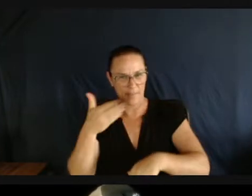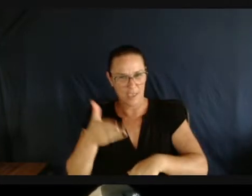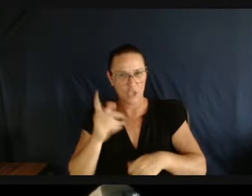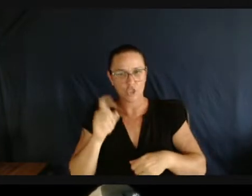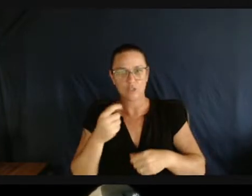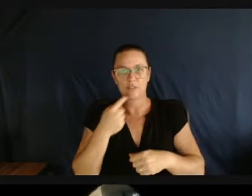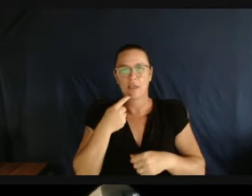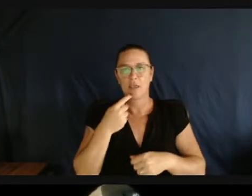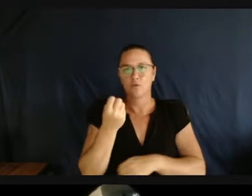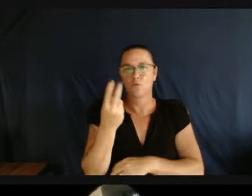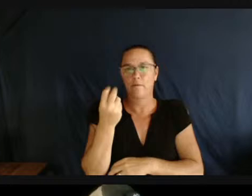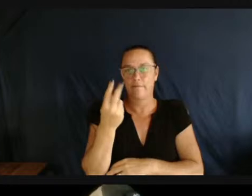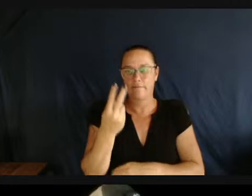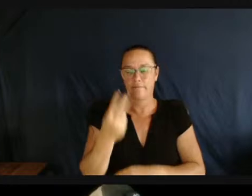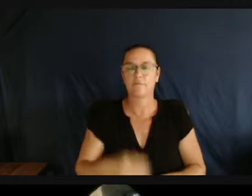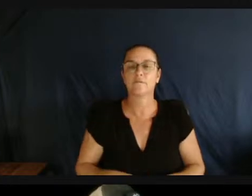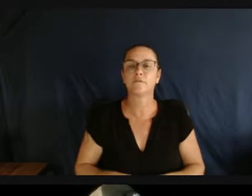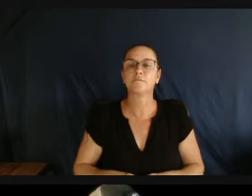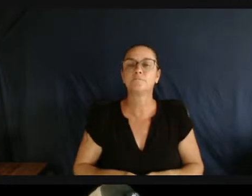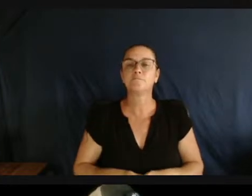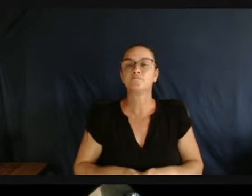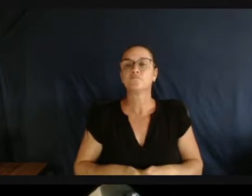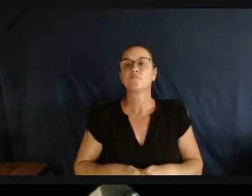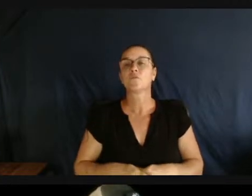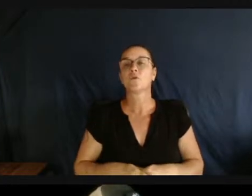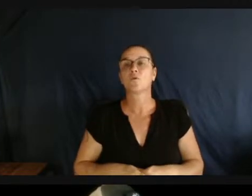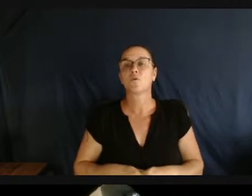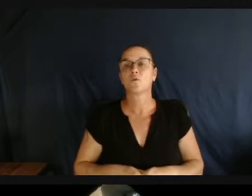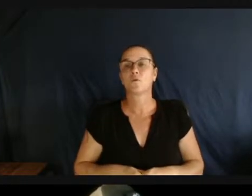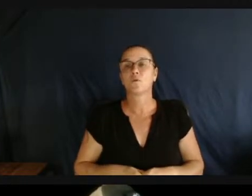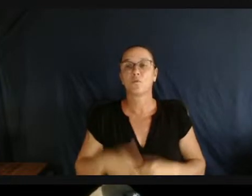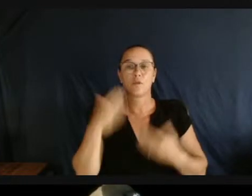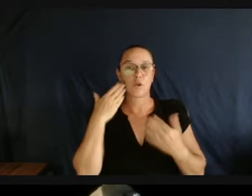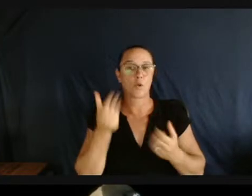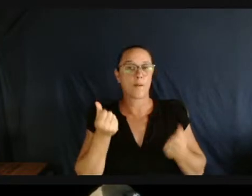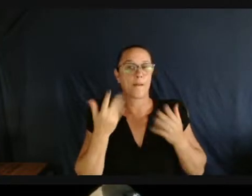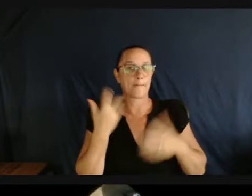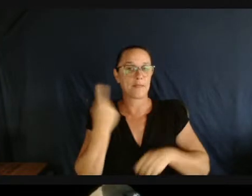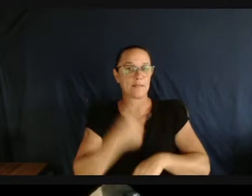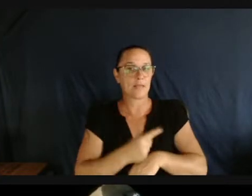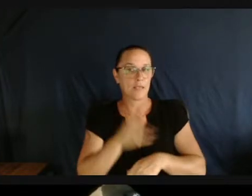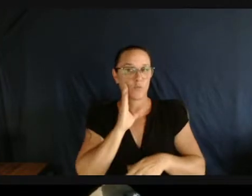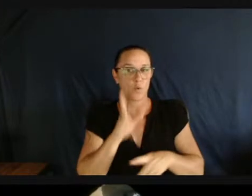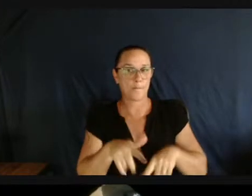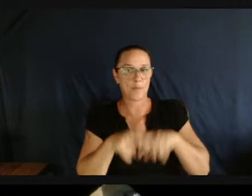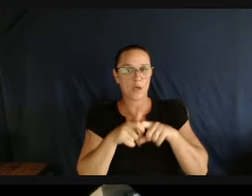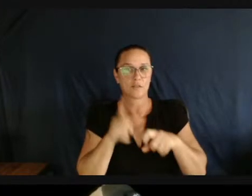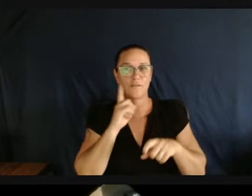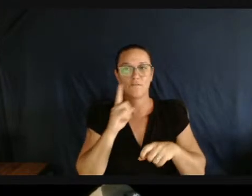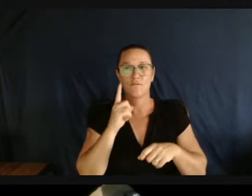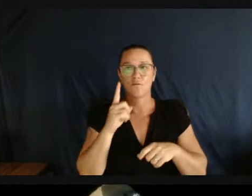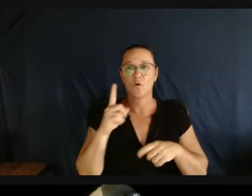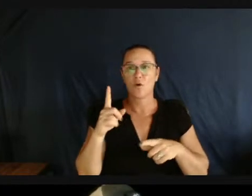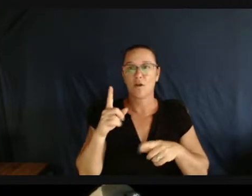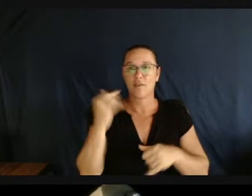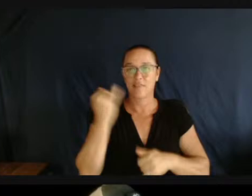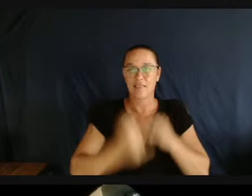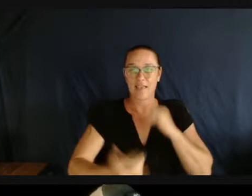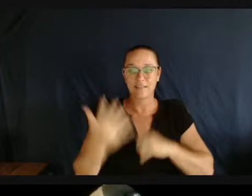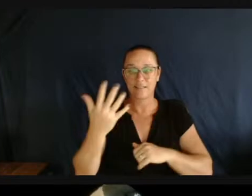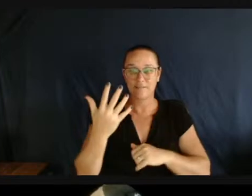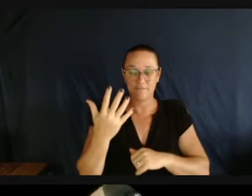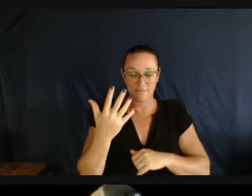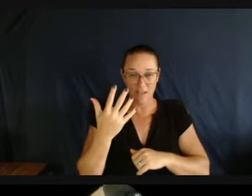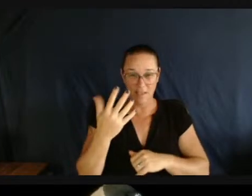noon, 37 hours, and we're waiting for how long the pause is going to be. So over the last 5 episodes, our average has been